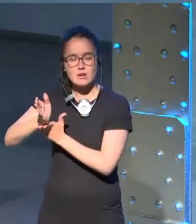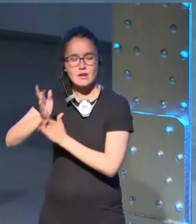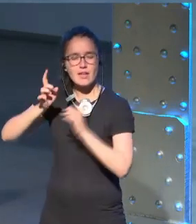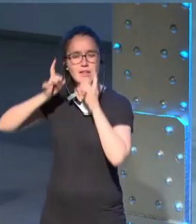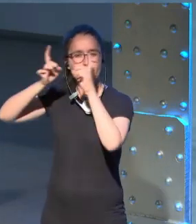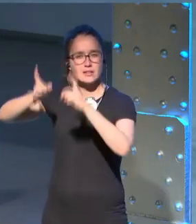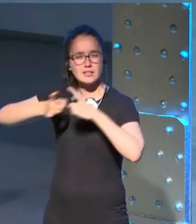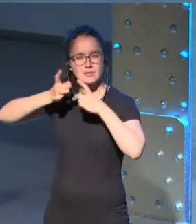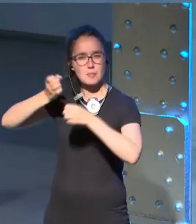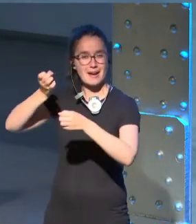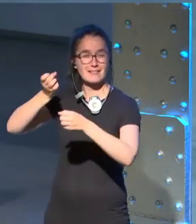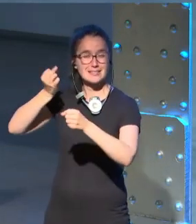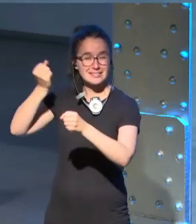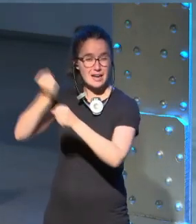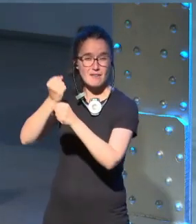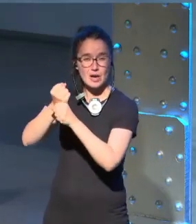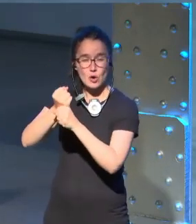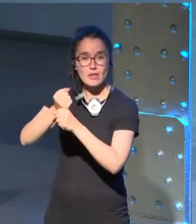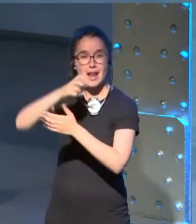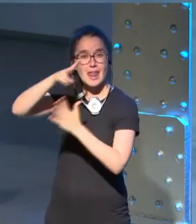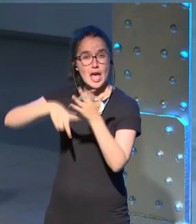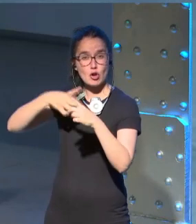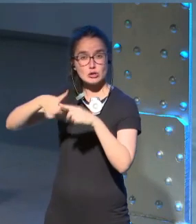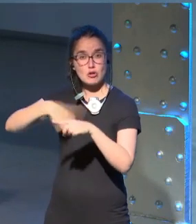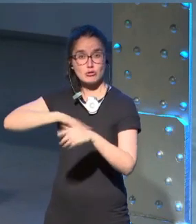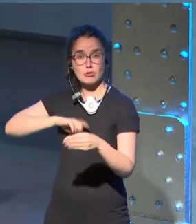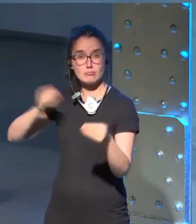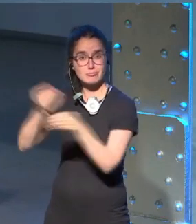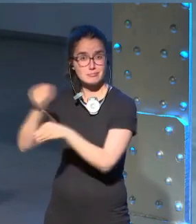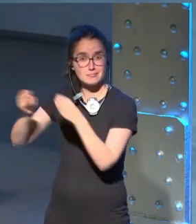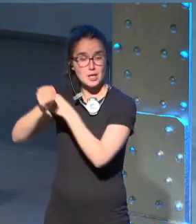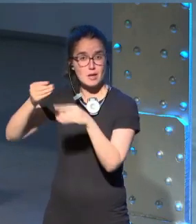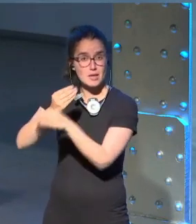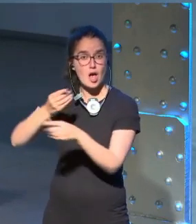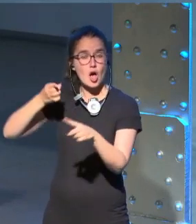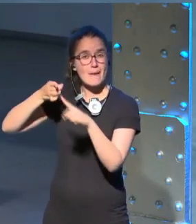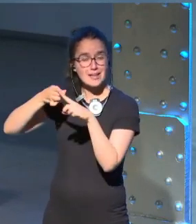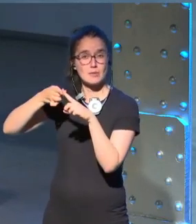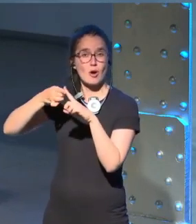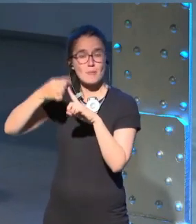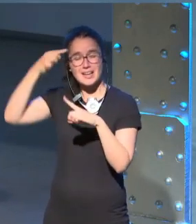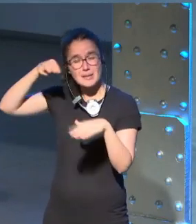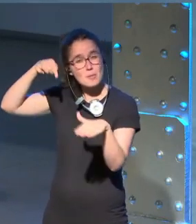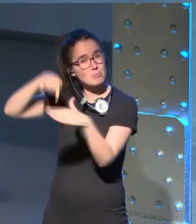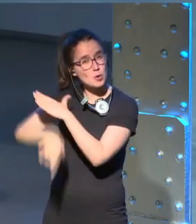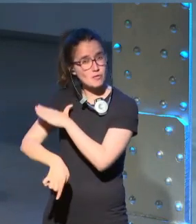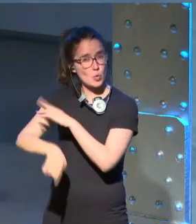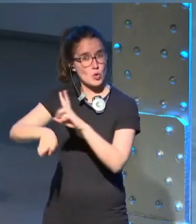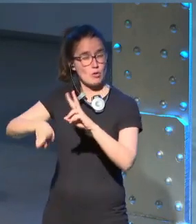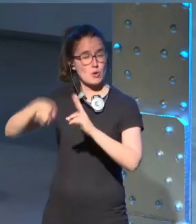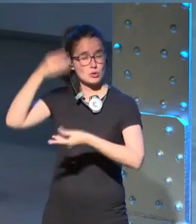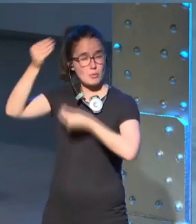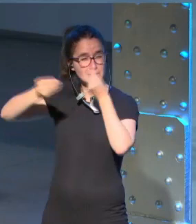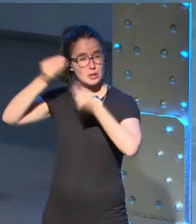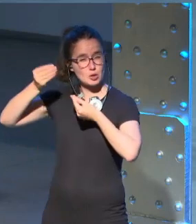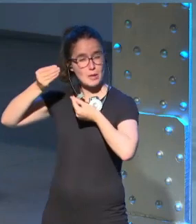to look a little deeper. You know, an awful lot of media coverage is not only sensational, but it's remarkably superficial.